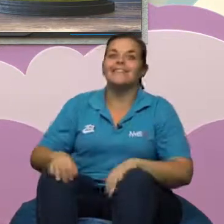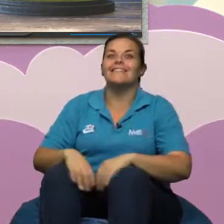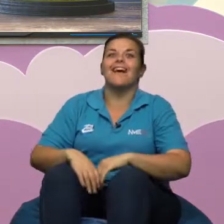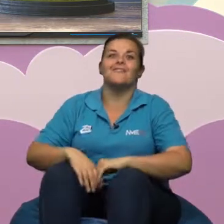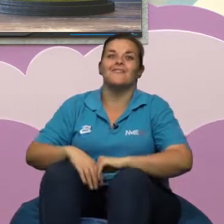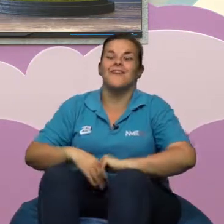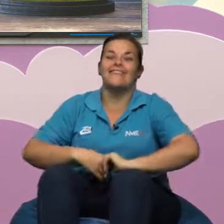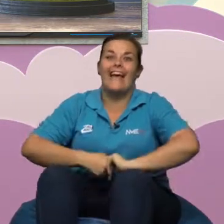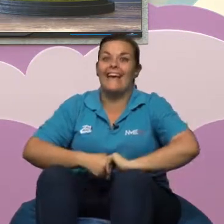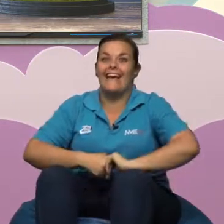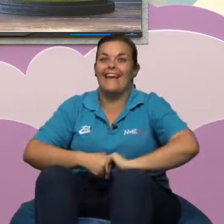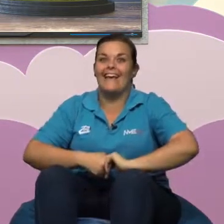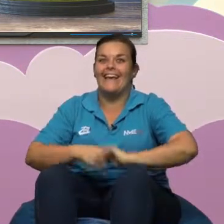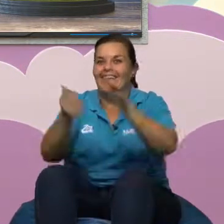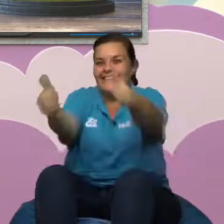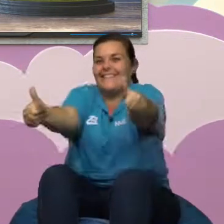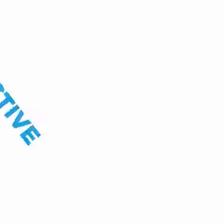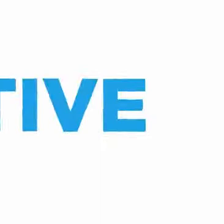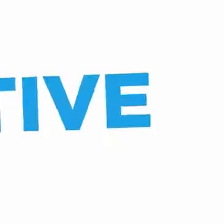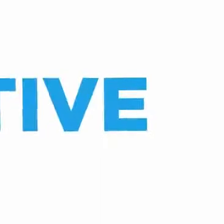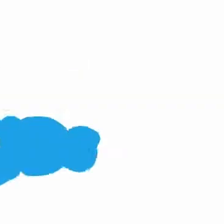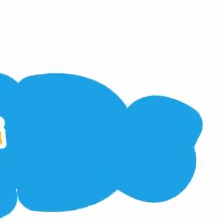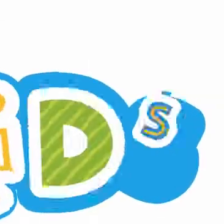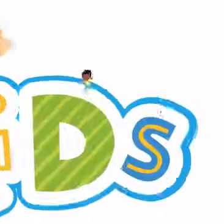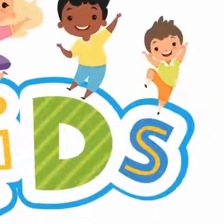because it's time for Zoe and Zaki. Woo!